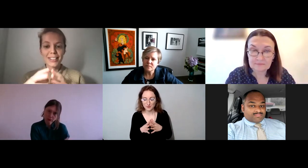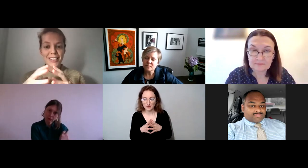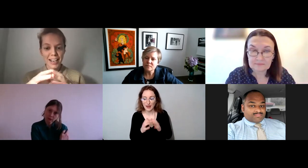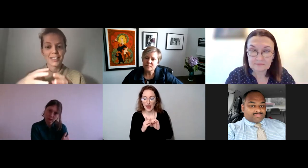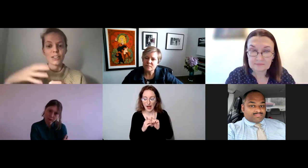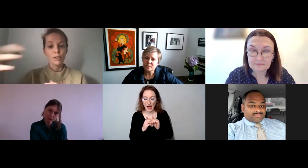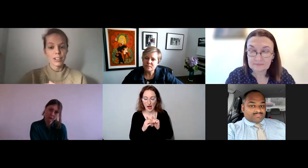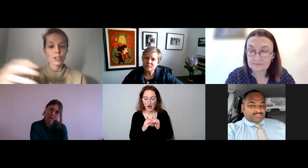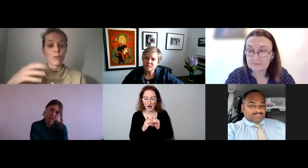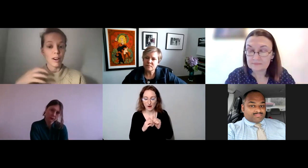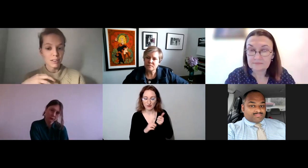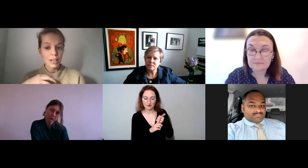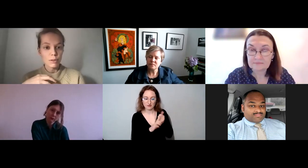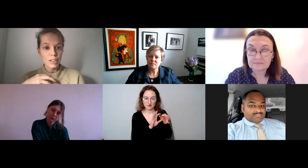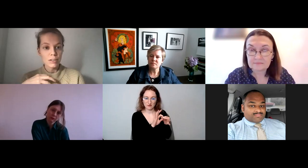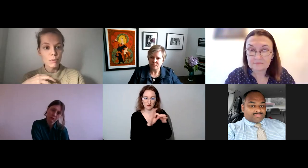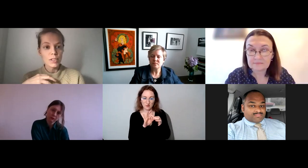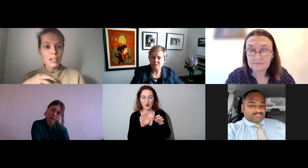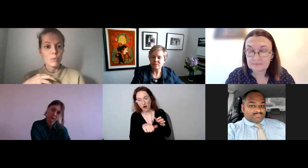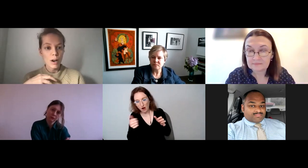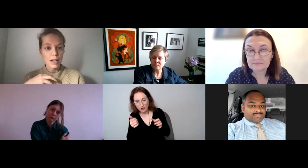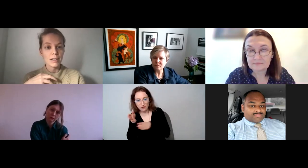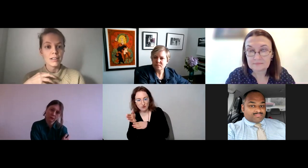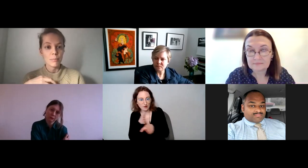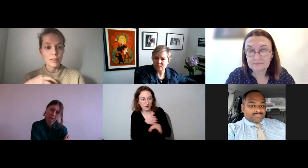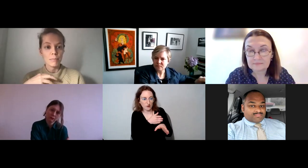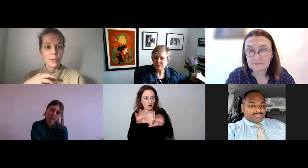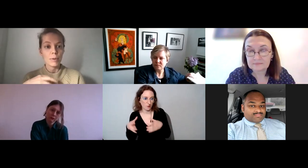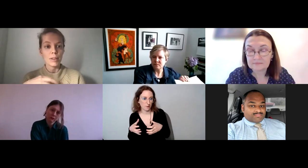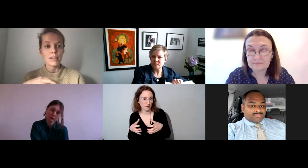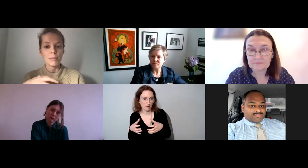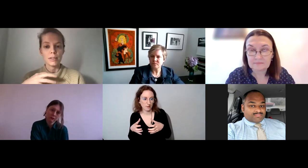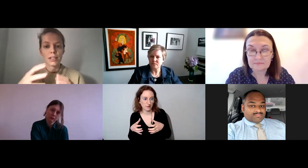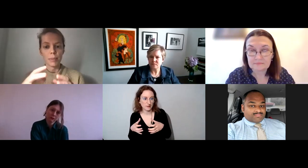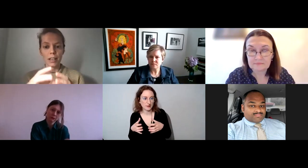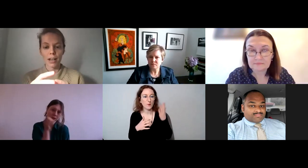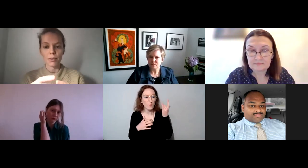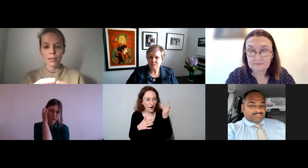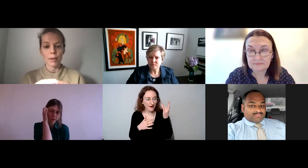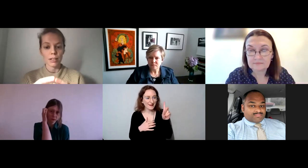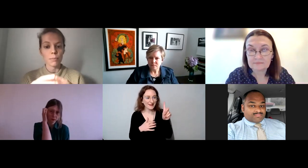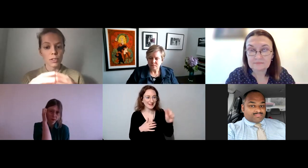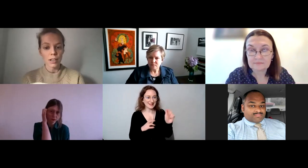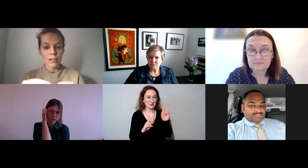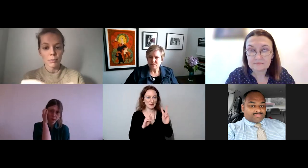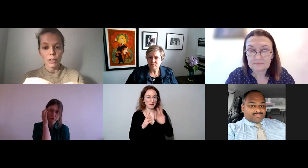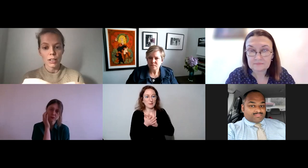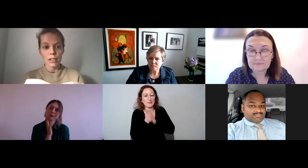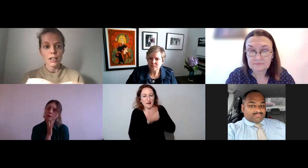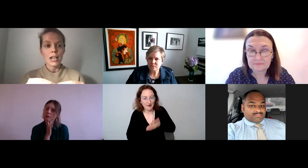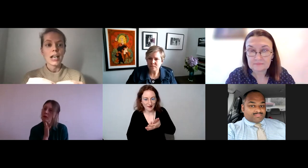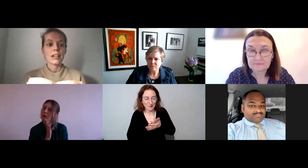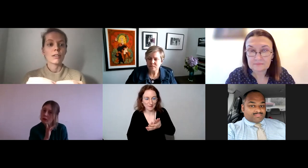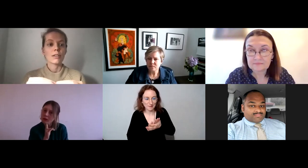how it stands in relation to other minority groups, and why people with disabilities became this particular